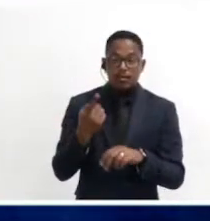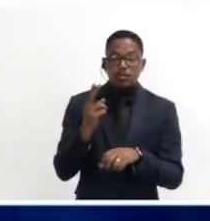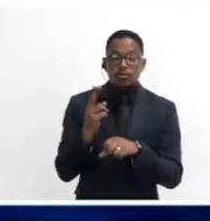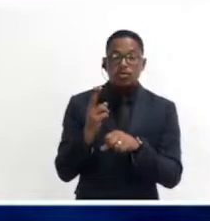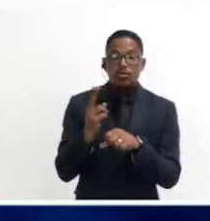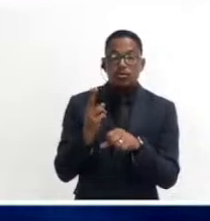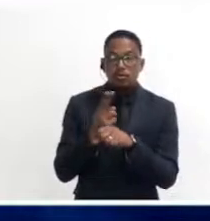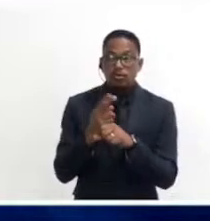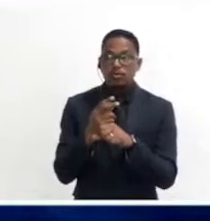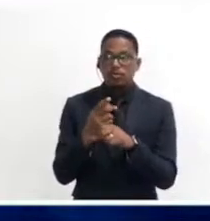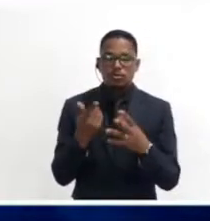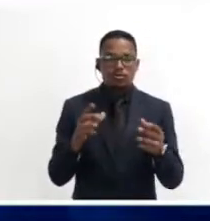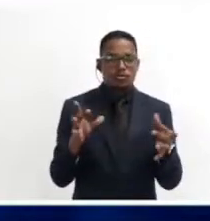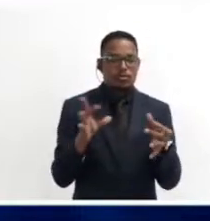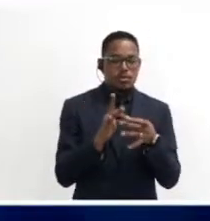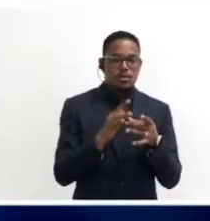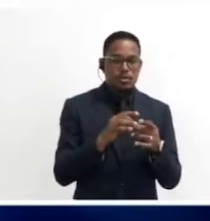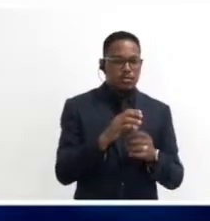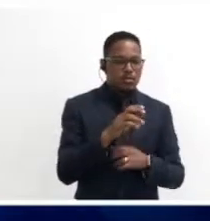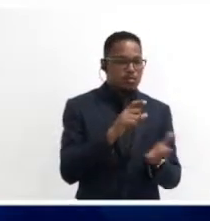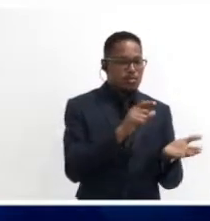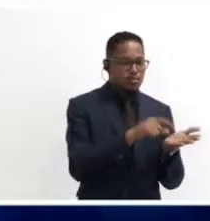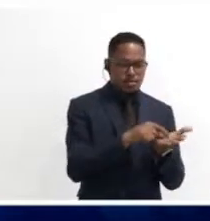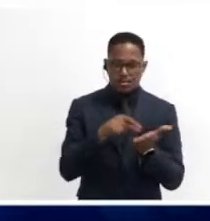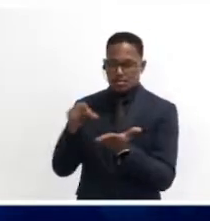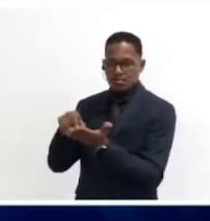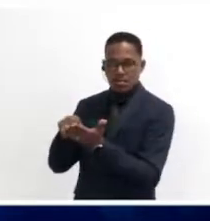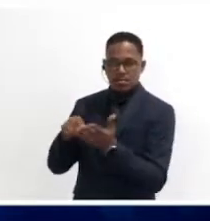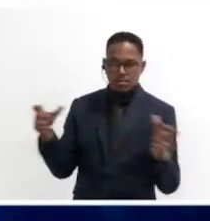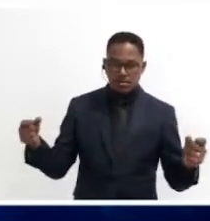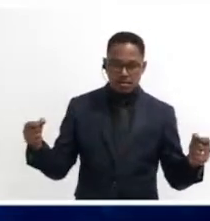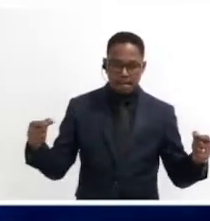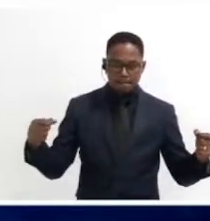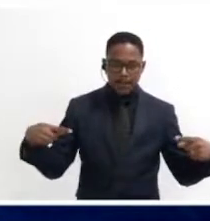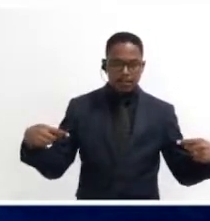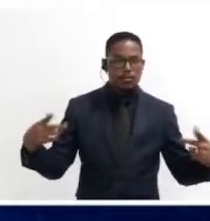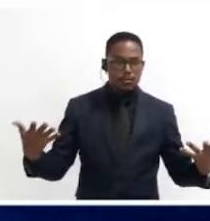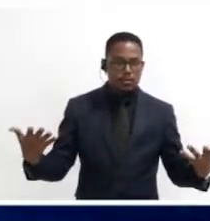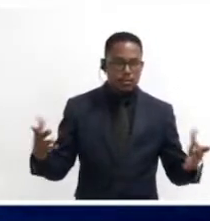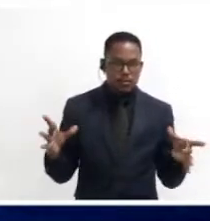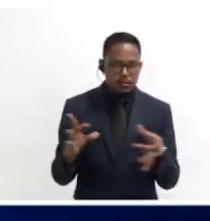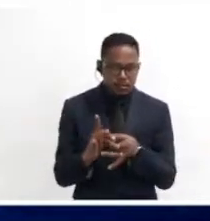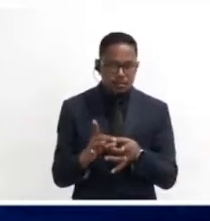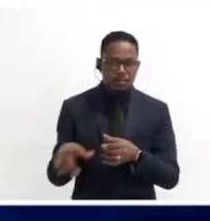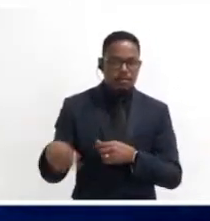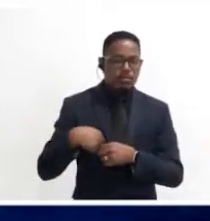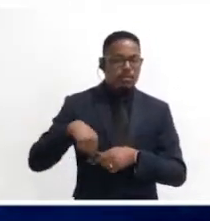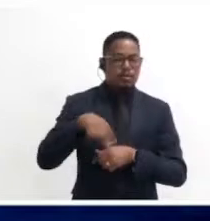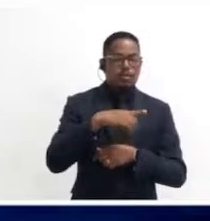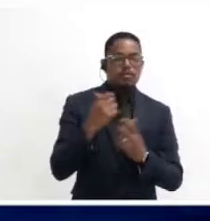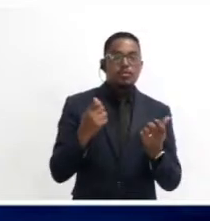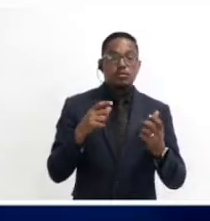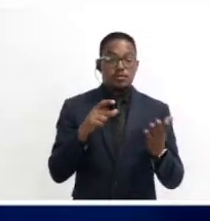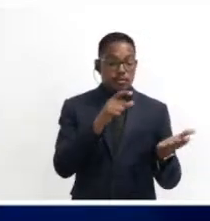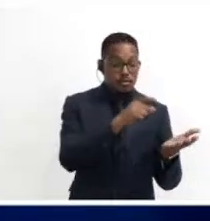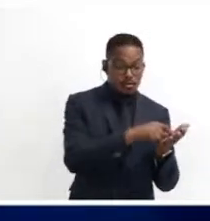there in some of these images that we're not only bonding from the chip to the substrate, but from chip to chip.